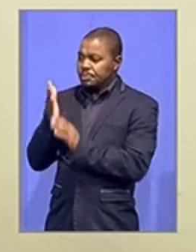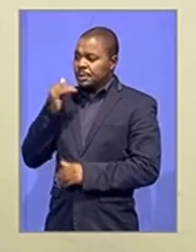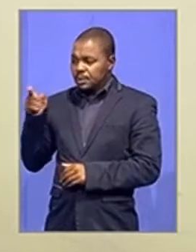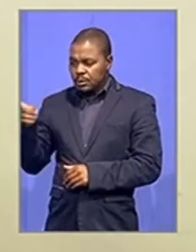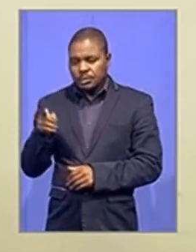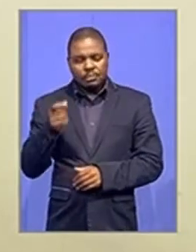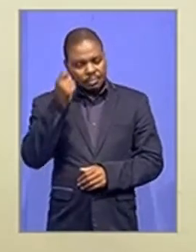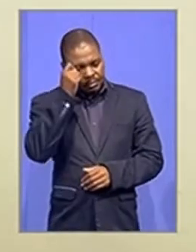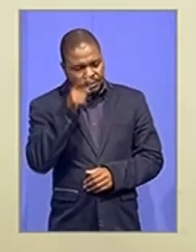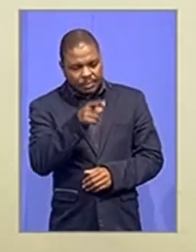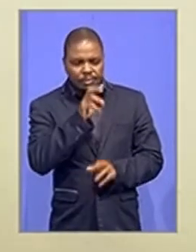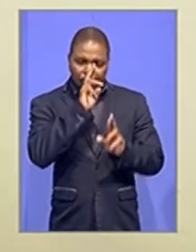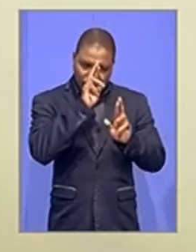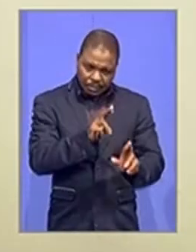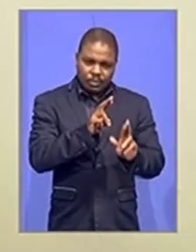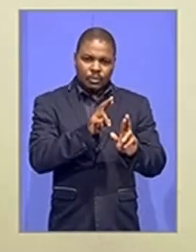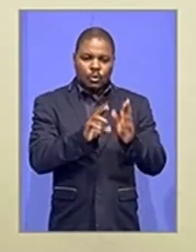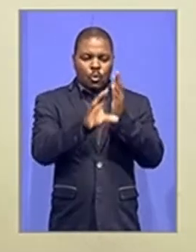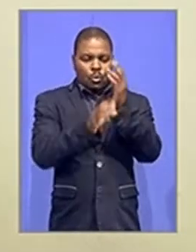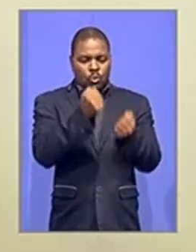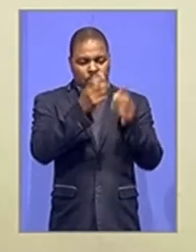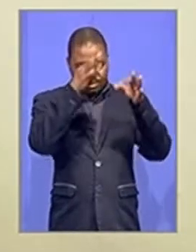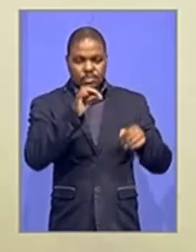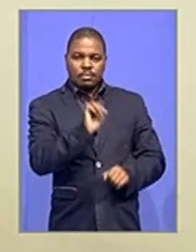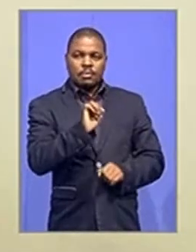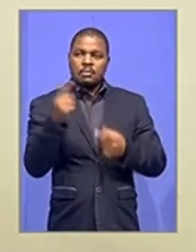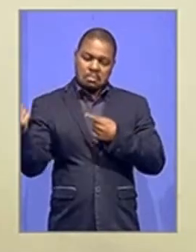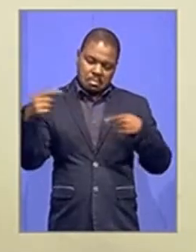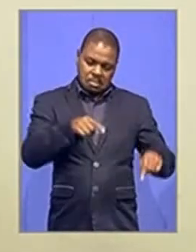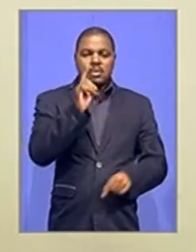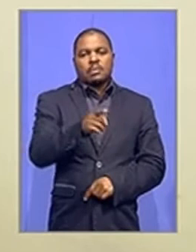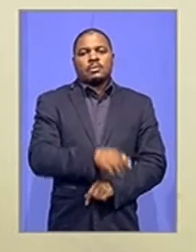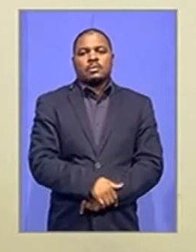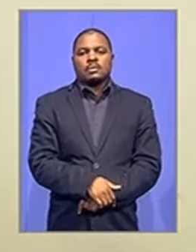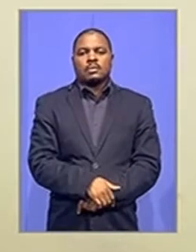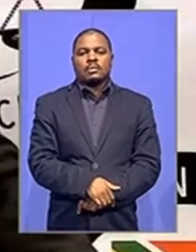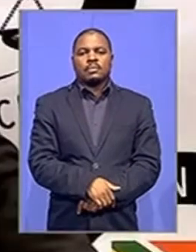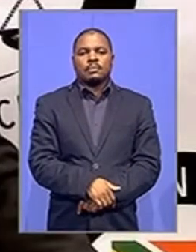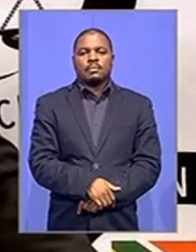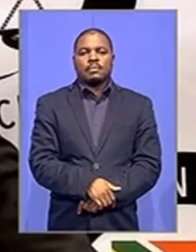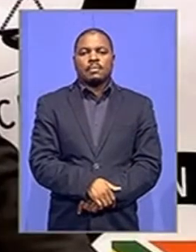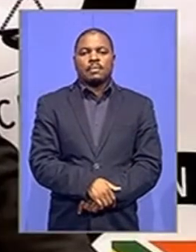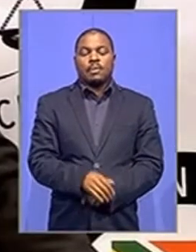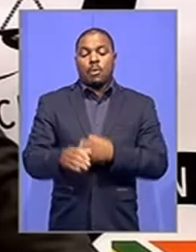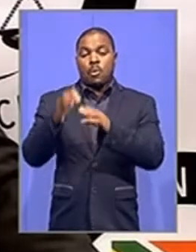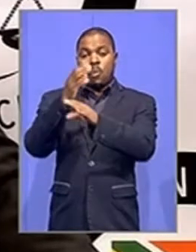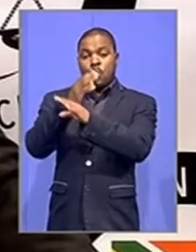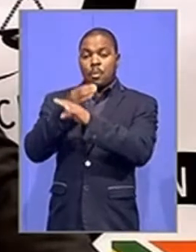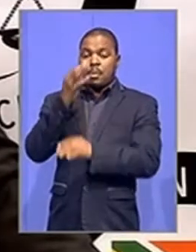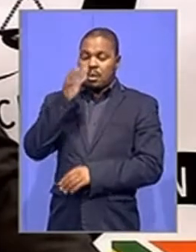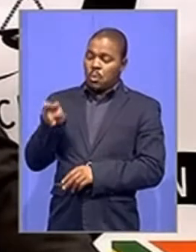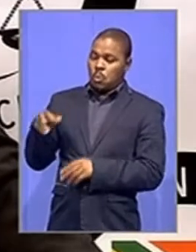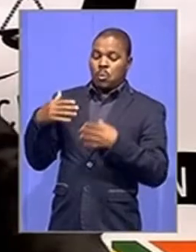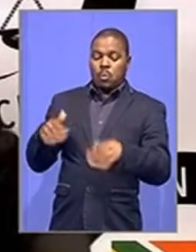and accept the Concord decision and appear before the Zondo Commission of State Capture. Fela Cope ya re seno ke